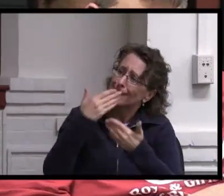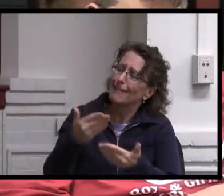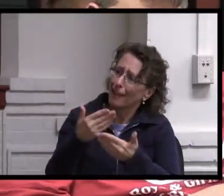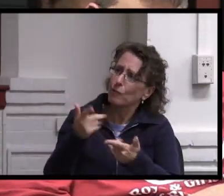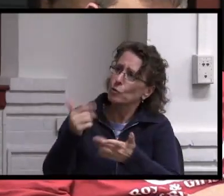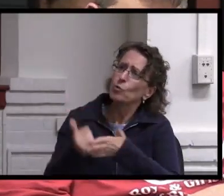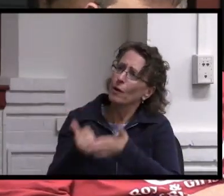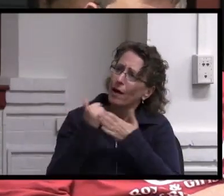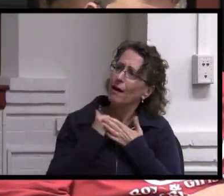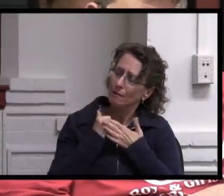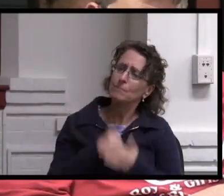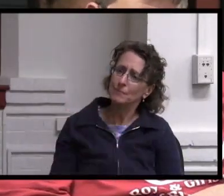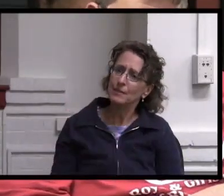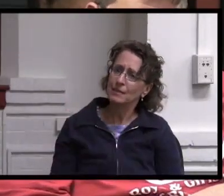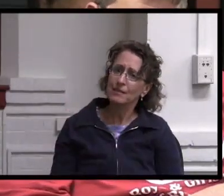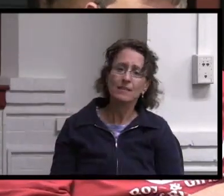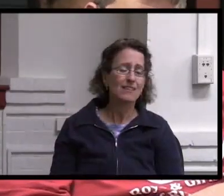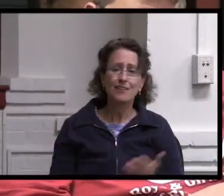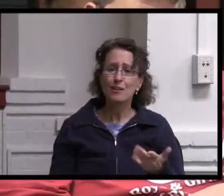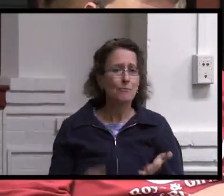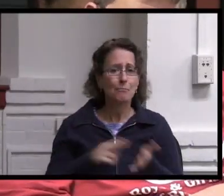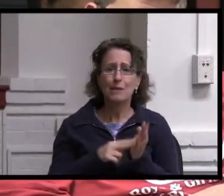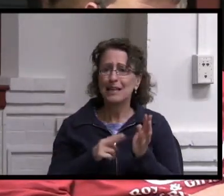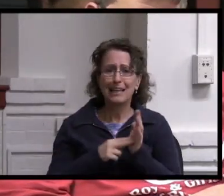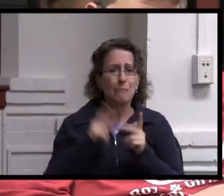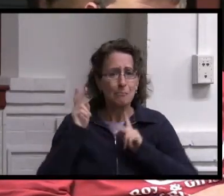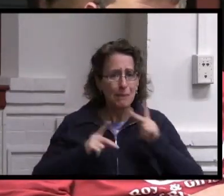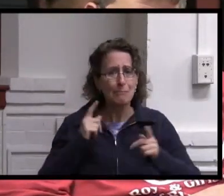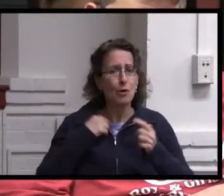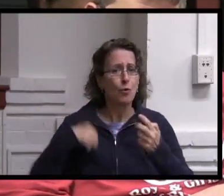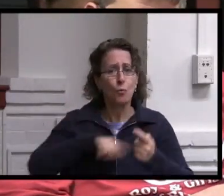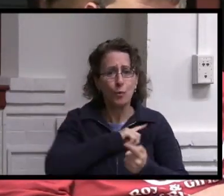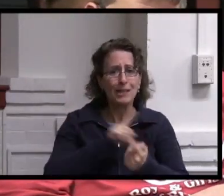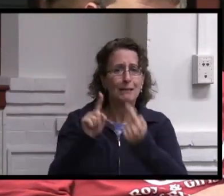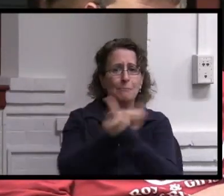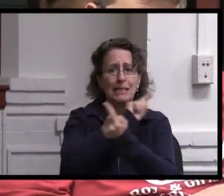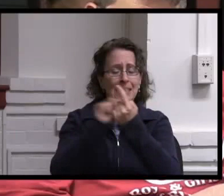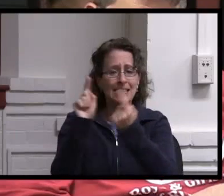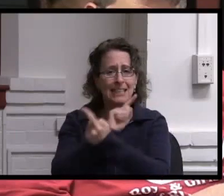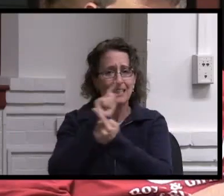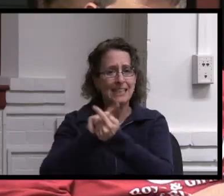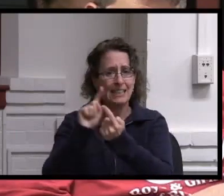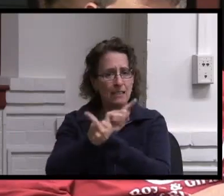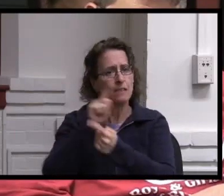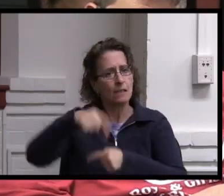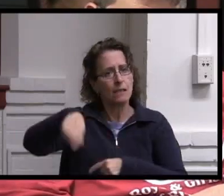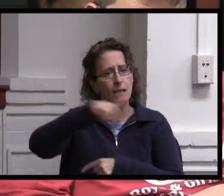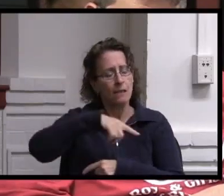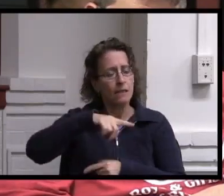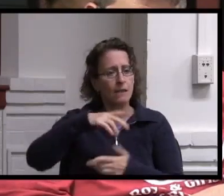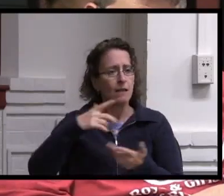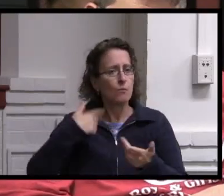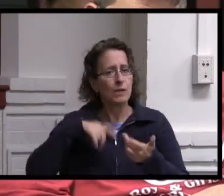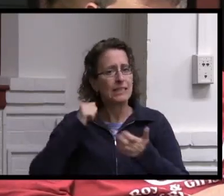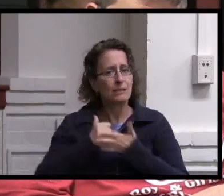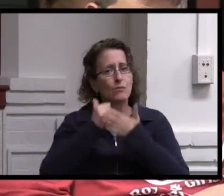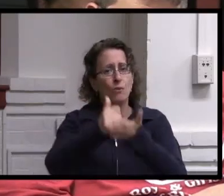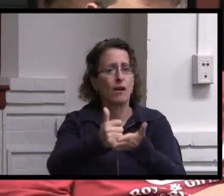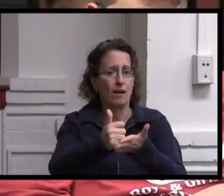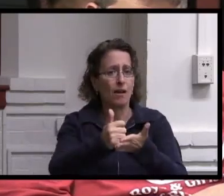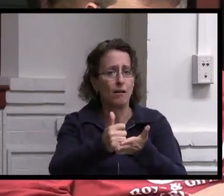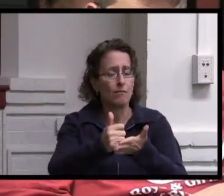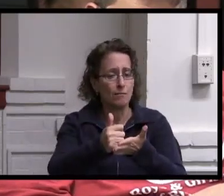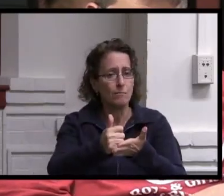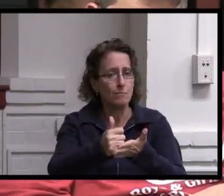is something that's happening to our neighbors, and what can we do to help them and to help